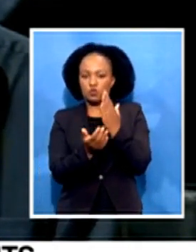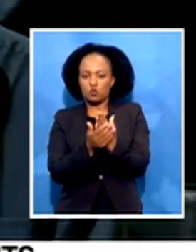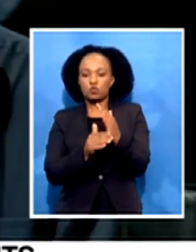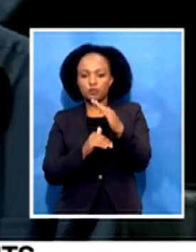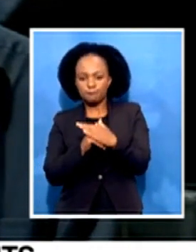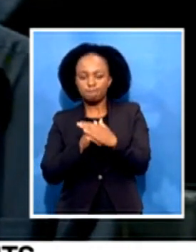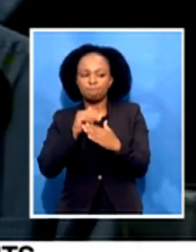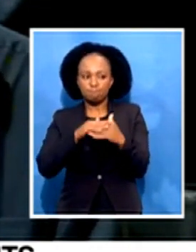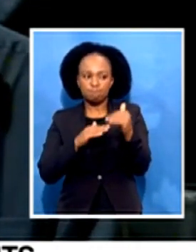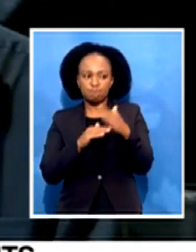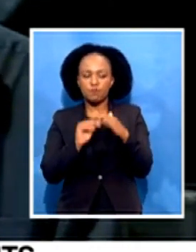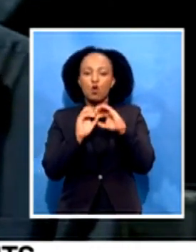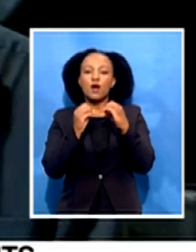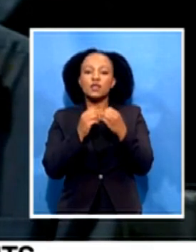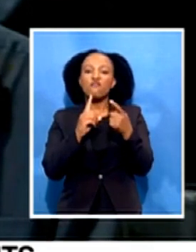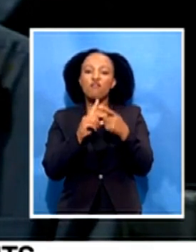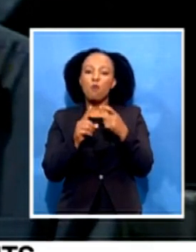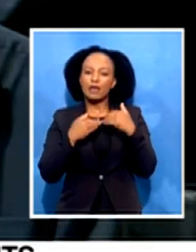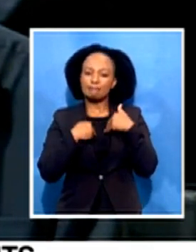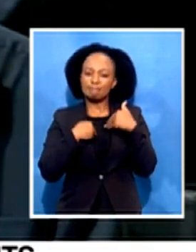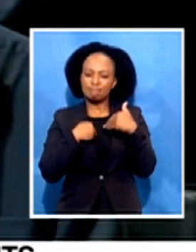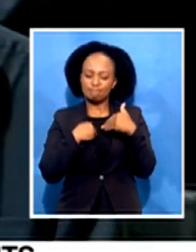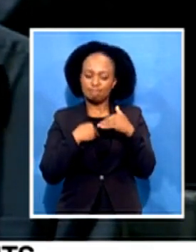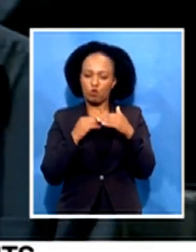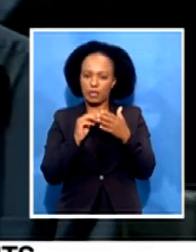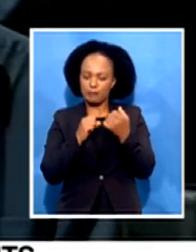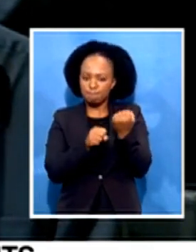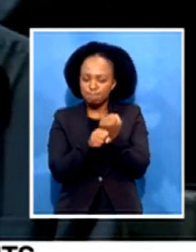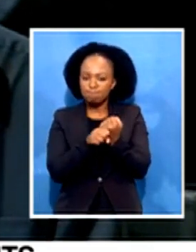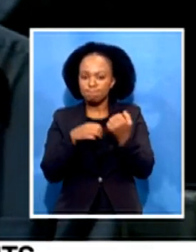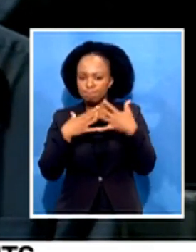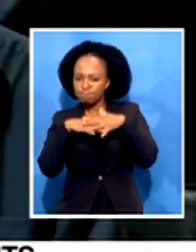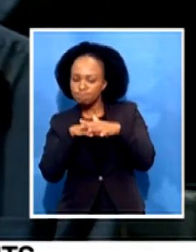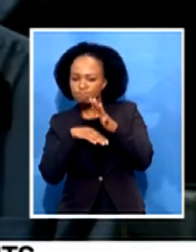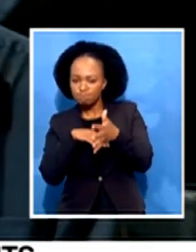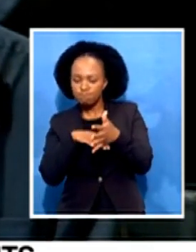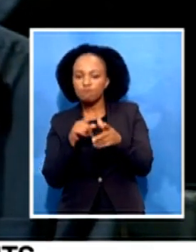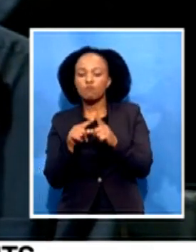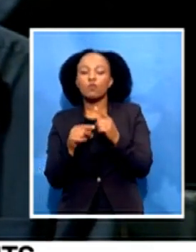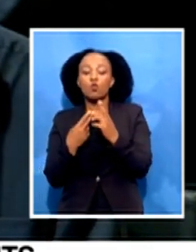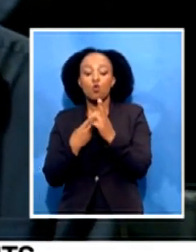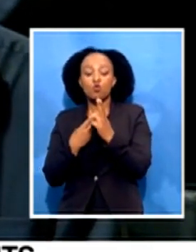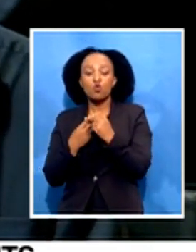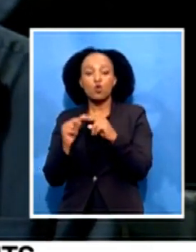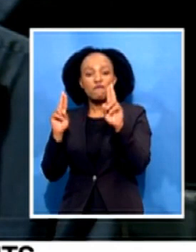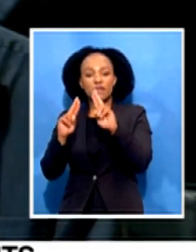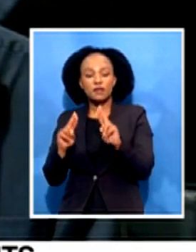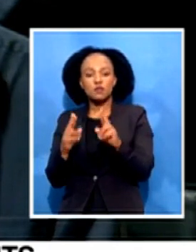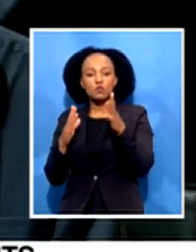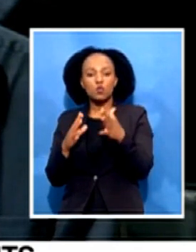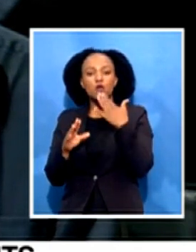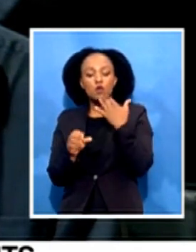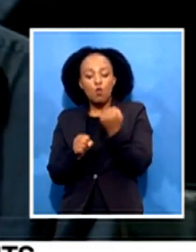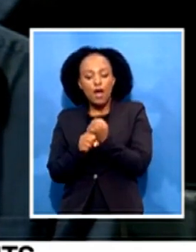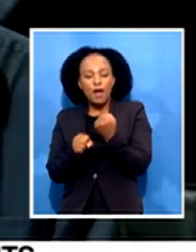This means that the Federation and its union will focus on waging real struggles at the workplace level. We shall be focused